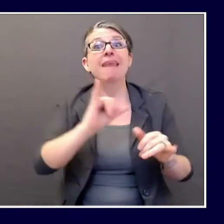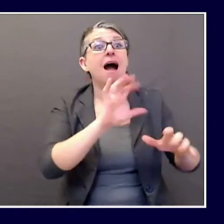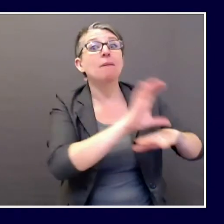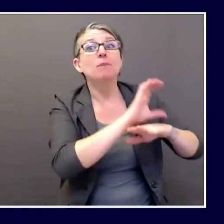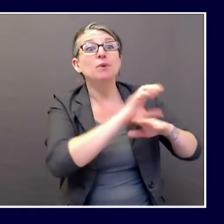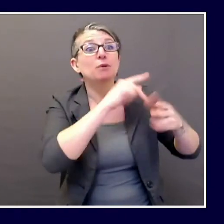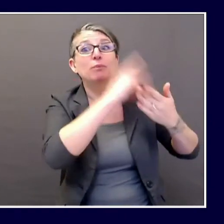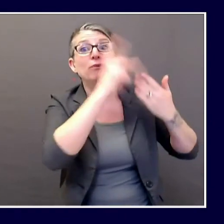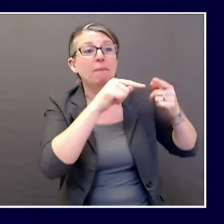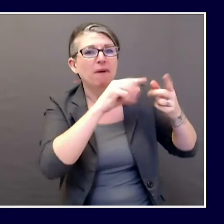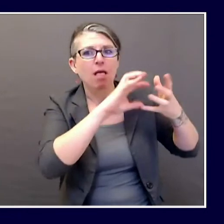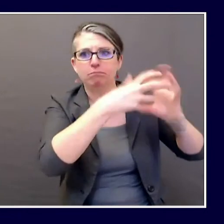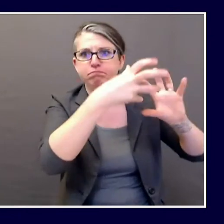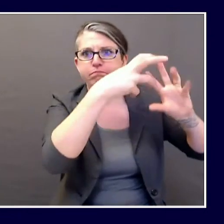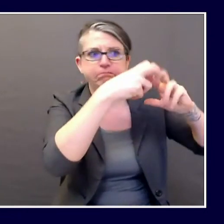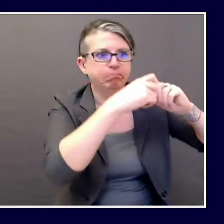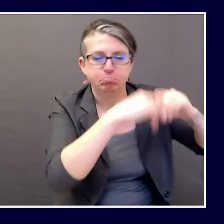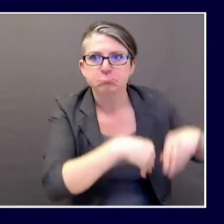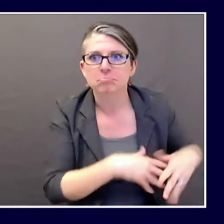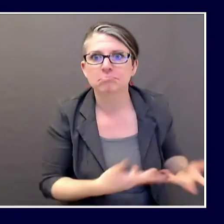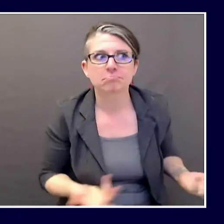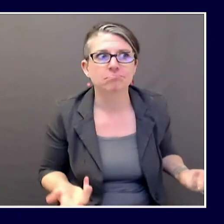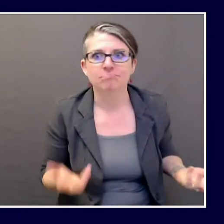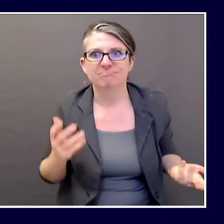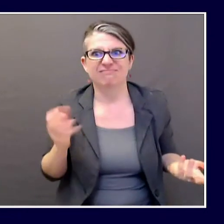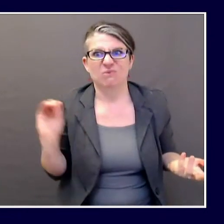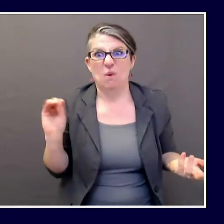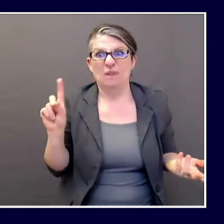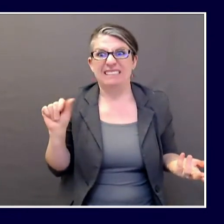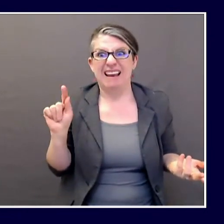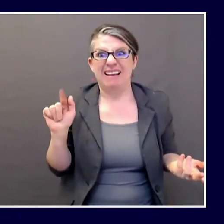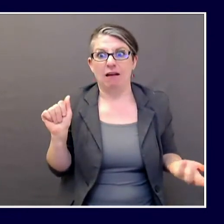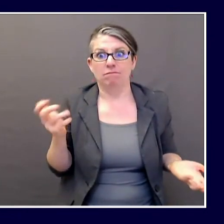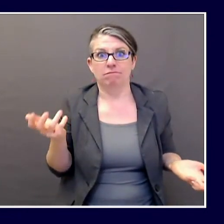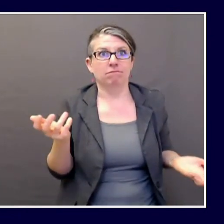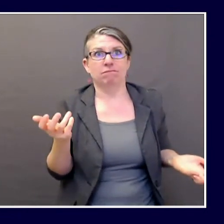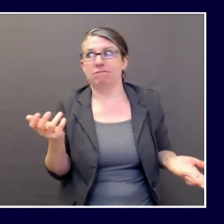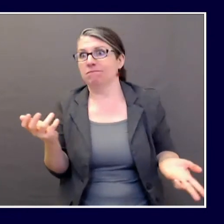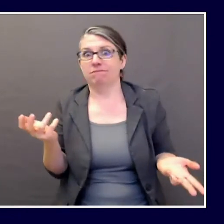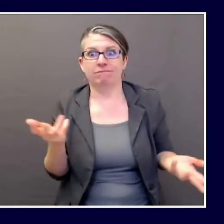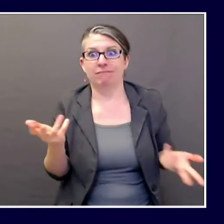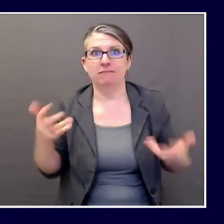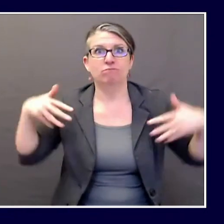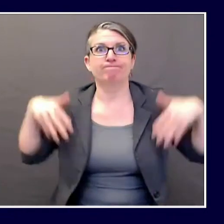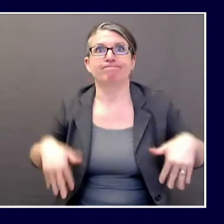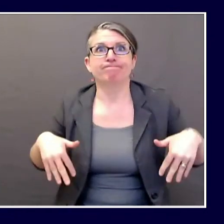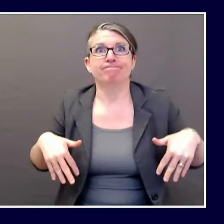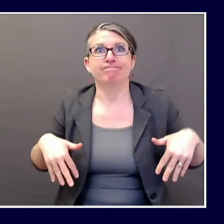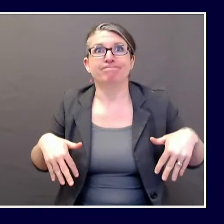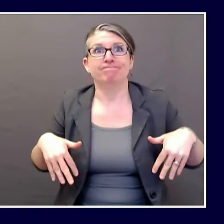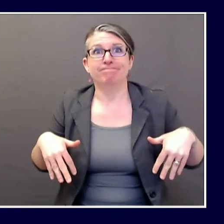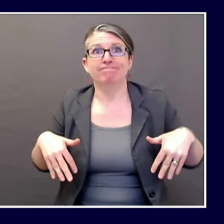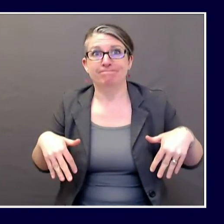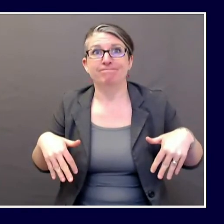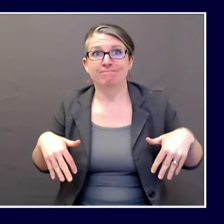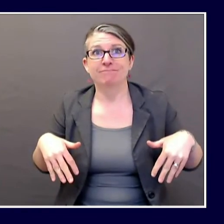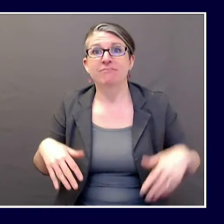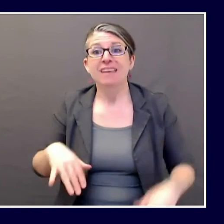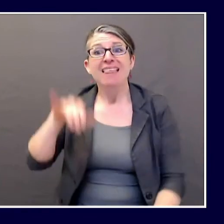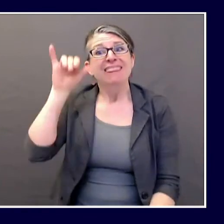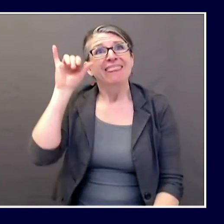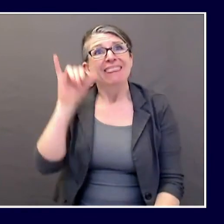years. Maine is not the only state that was affected by this outage in our system, a system that's called